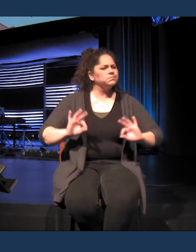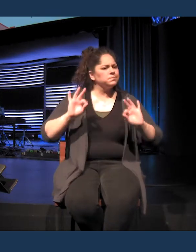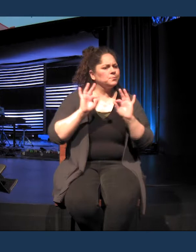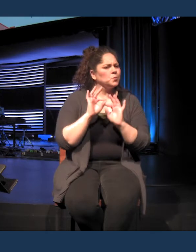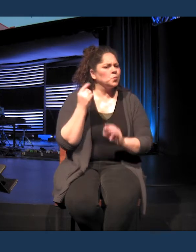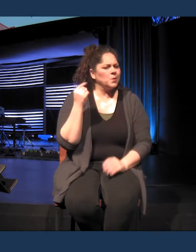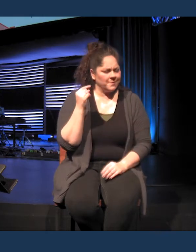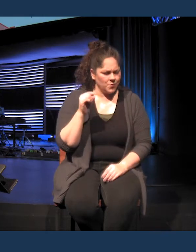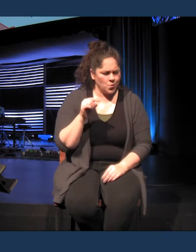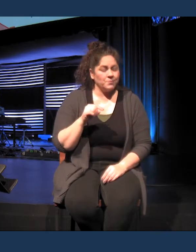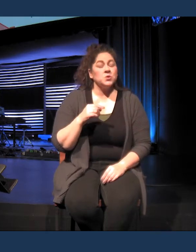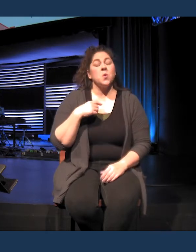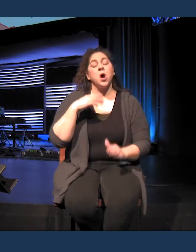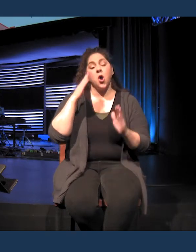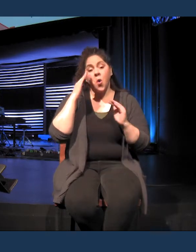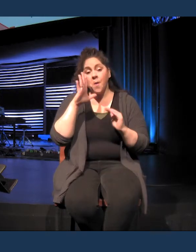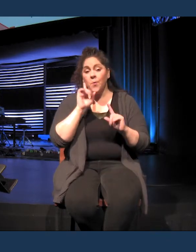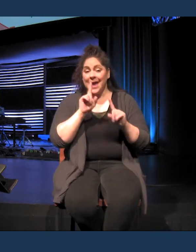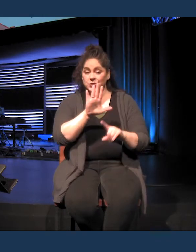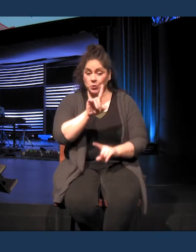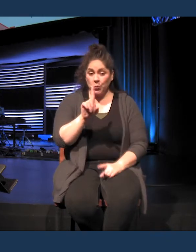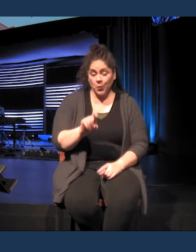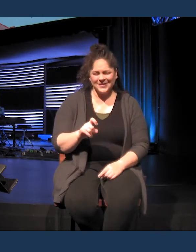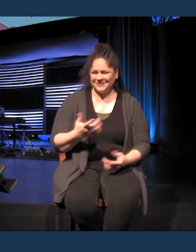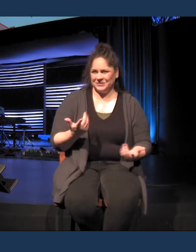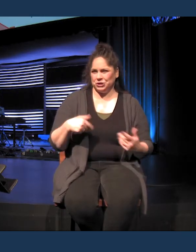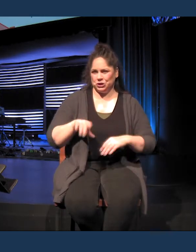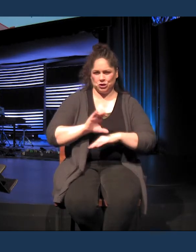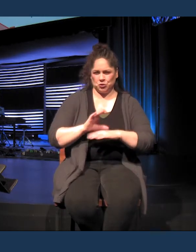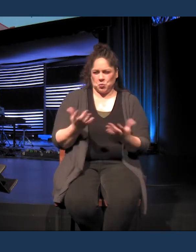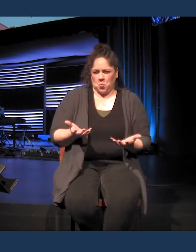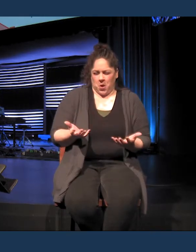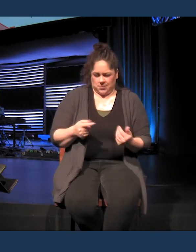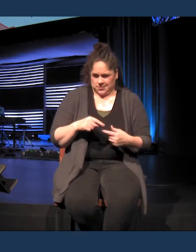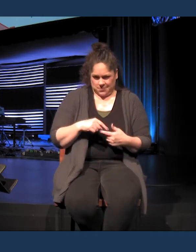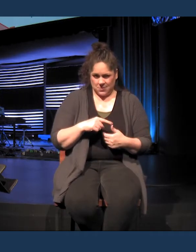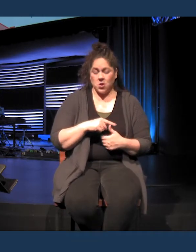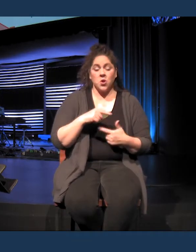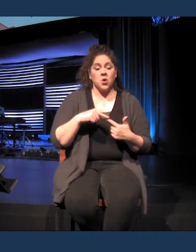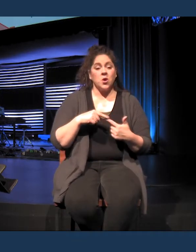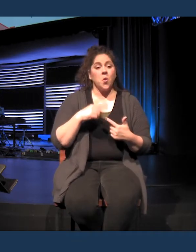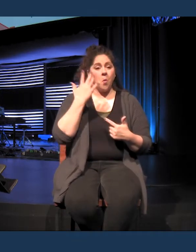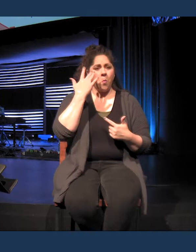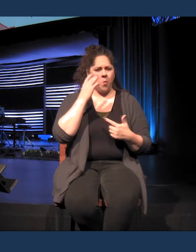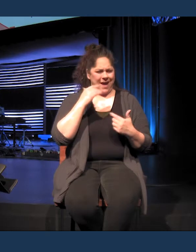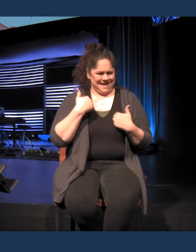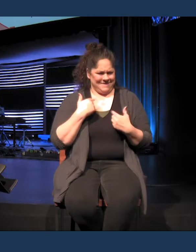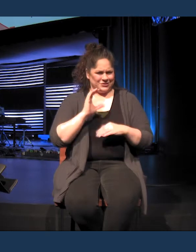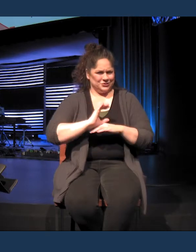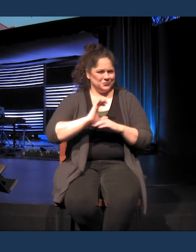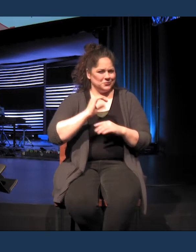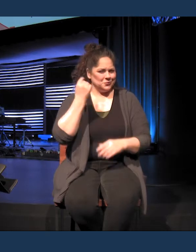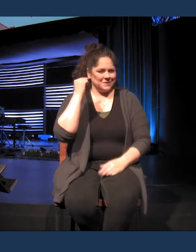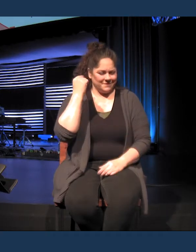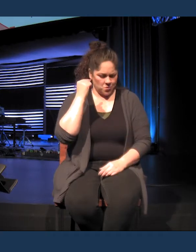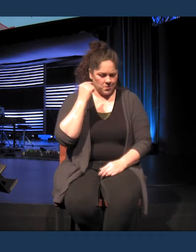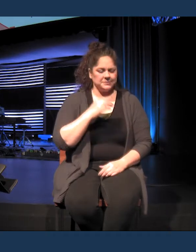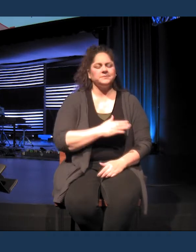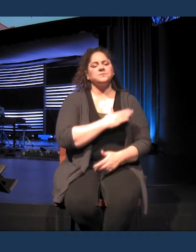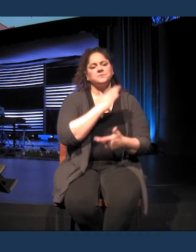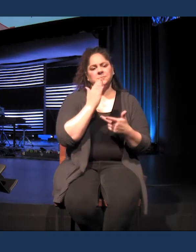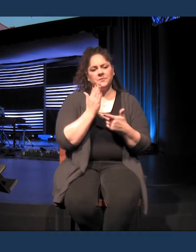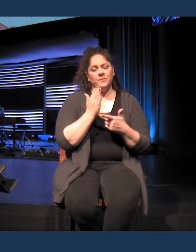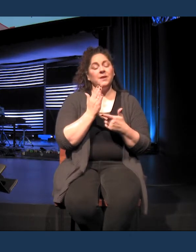questions or a few questions. First off, what is the church? Why does the church exist?